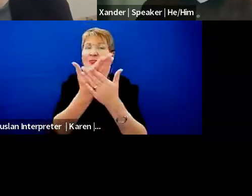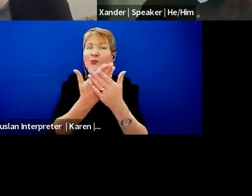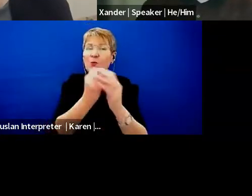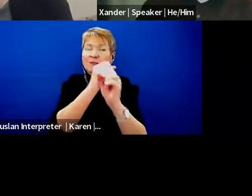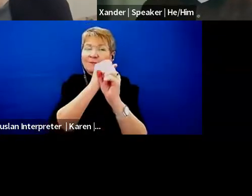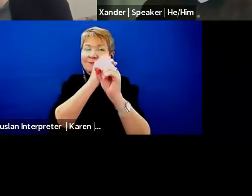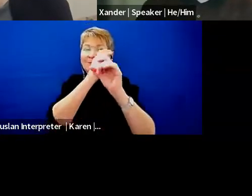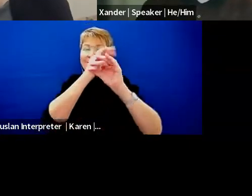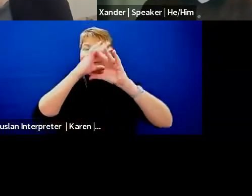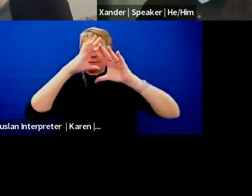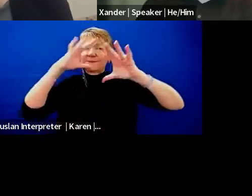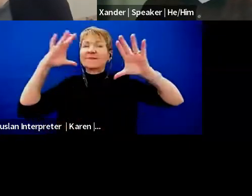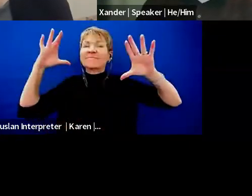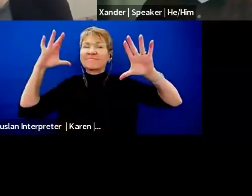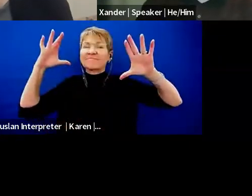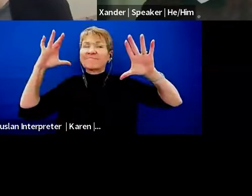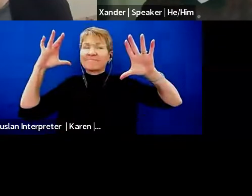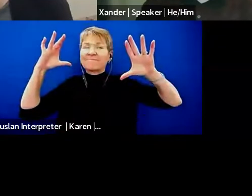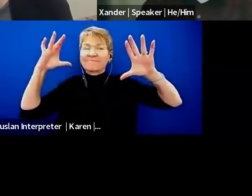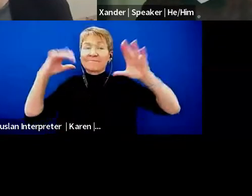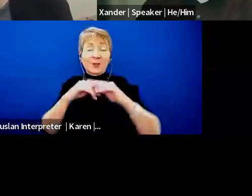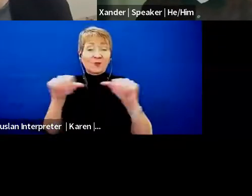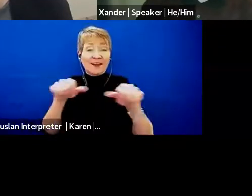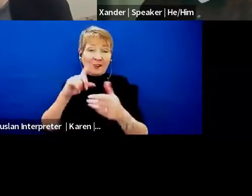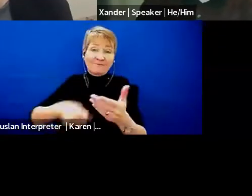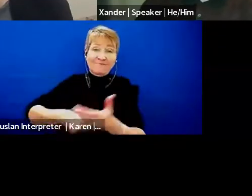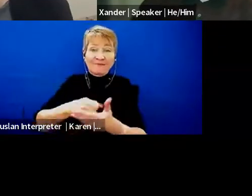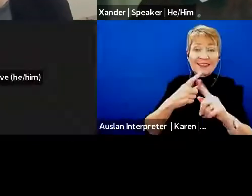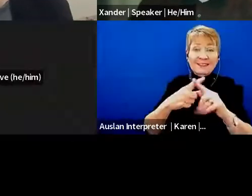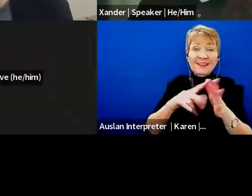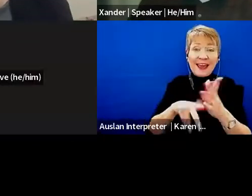in the next 3 as well. And I'll hand back to Xander. Thank you.